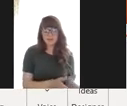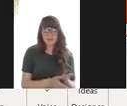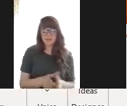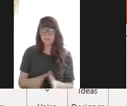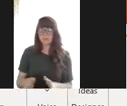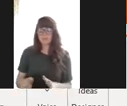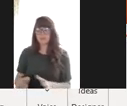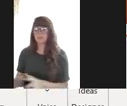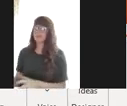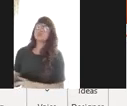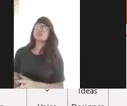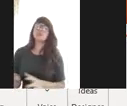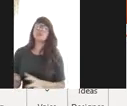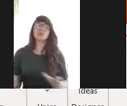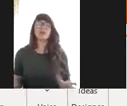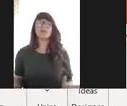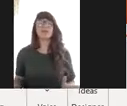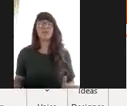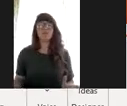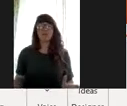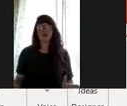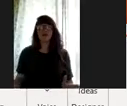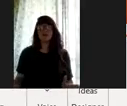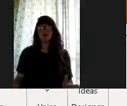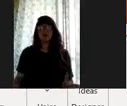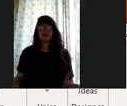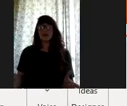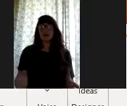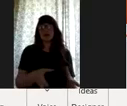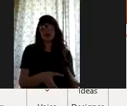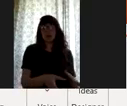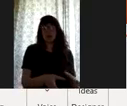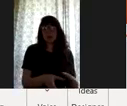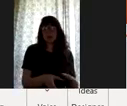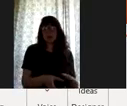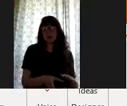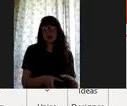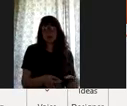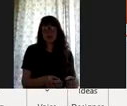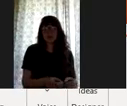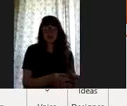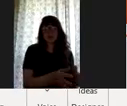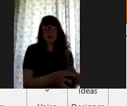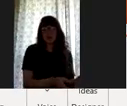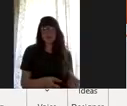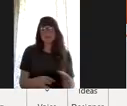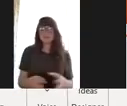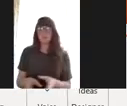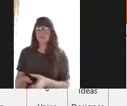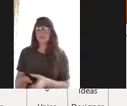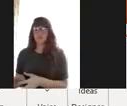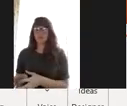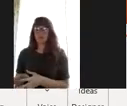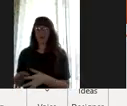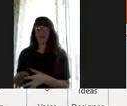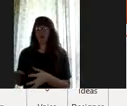past tense, present tense, and future tense. But one thing you have to be careful with that is there are so many things that can be past, present,